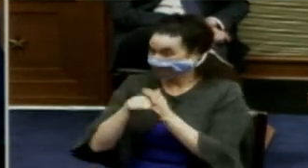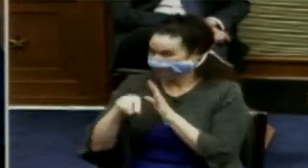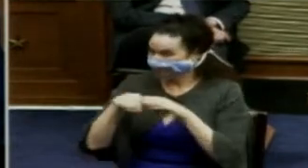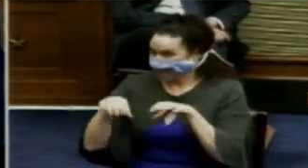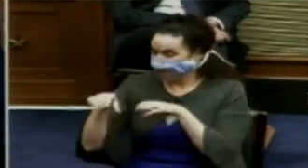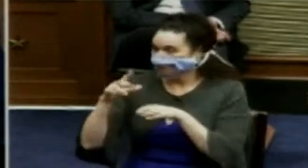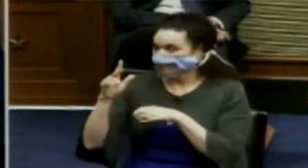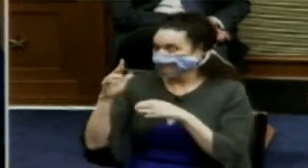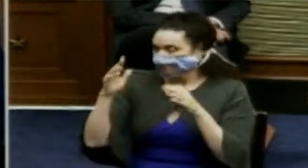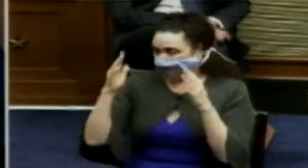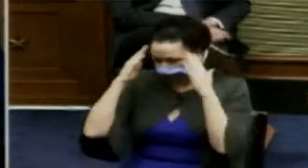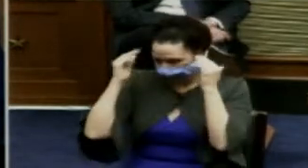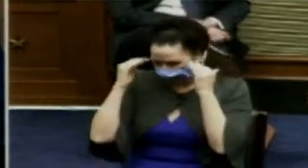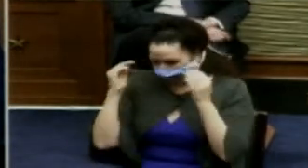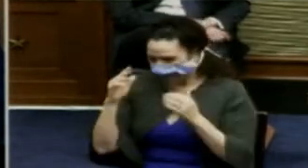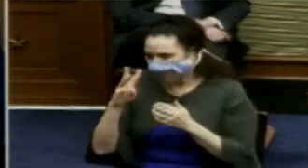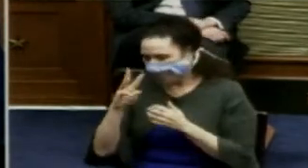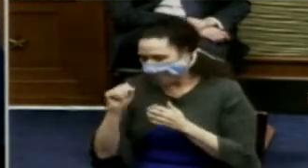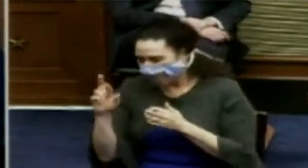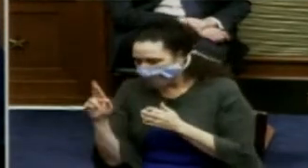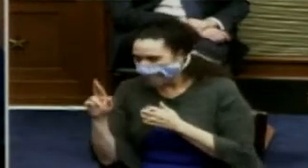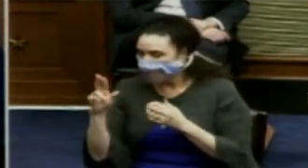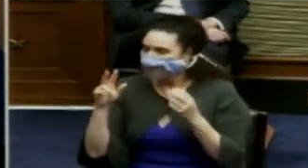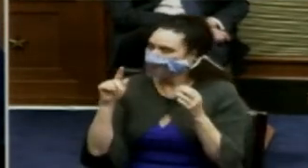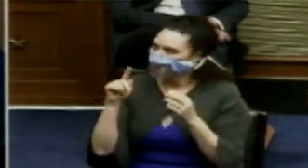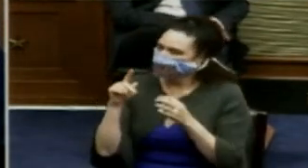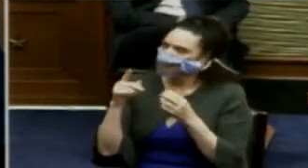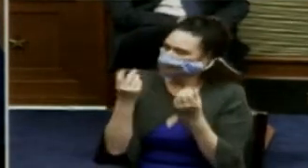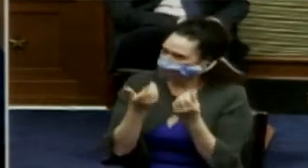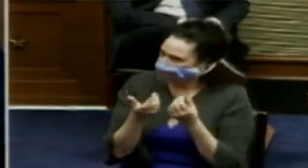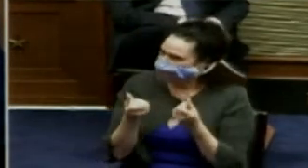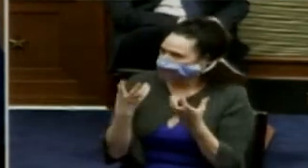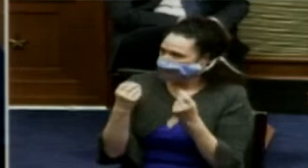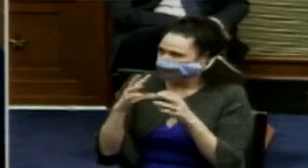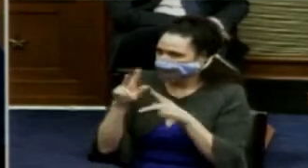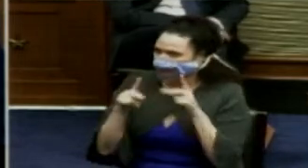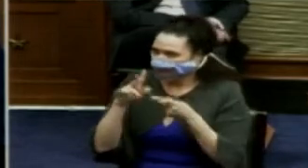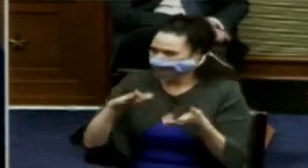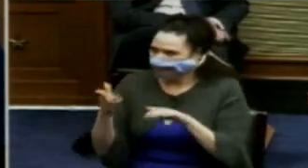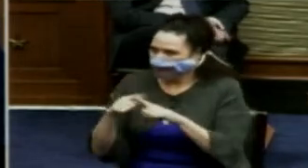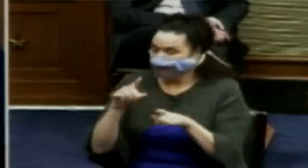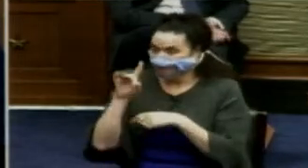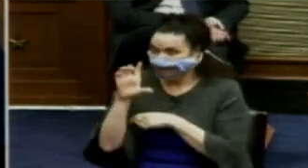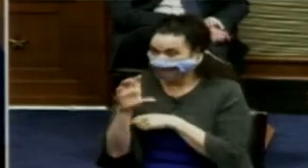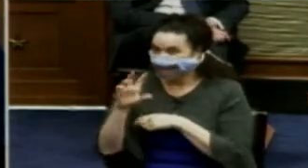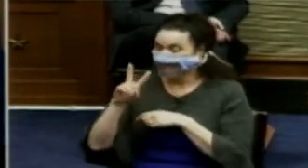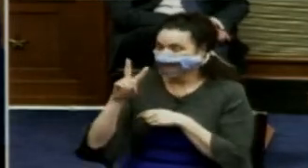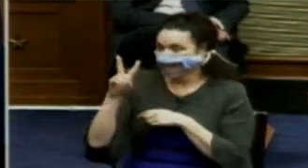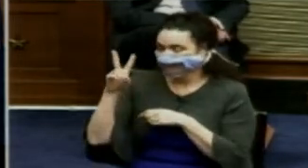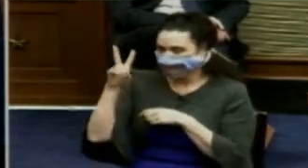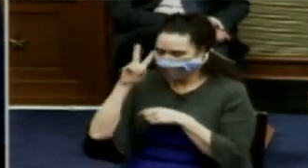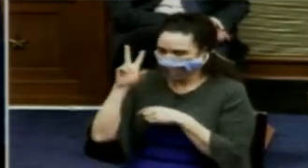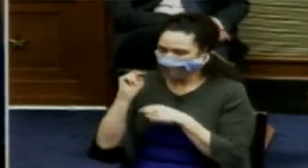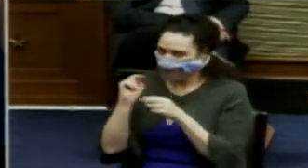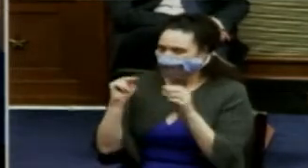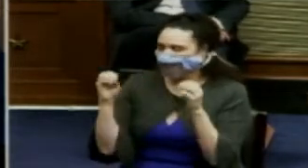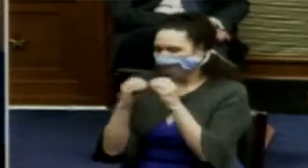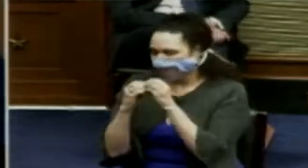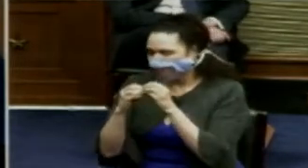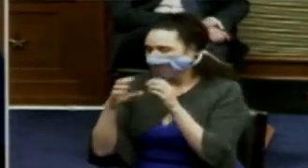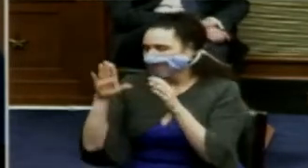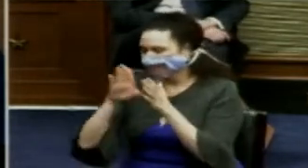158 from DC died, a number greater than the deaths for 10 other states. In Vietnam, 242 from DC died in